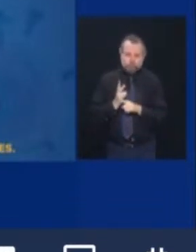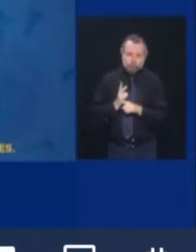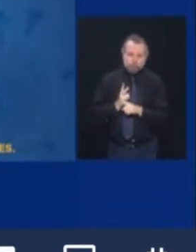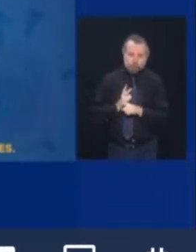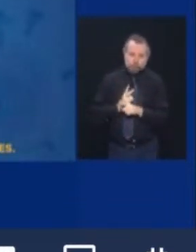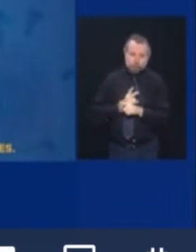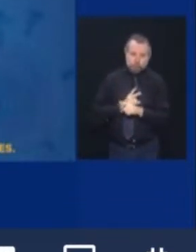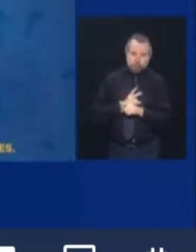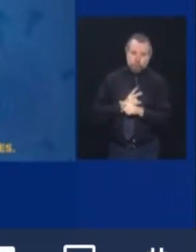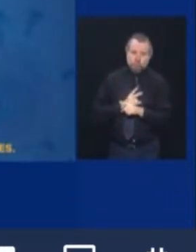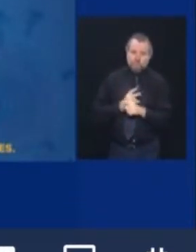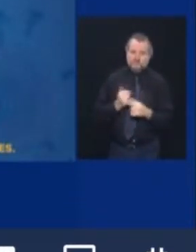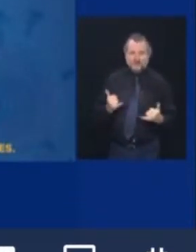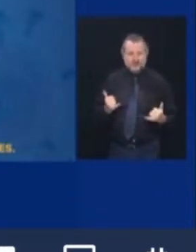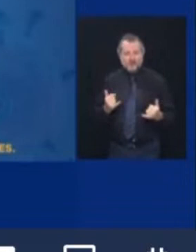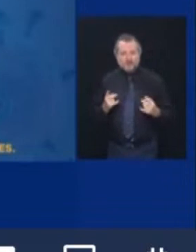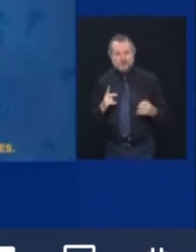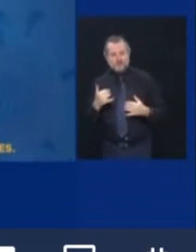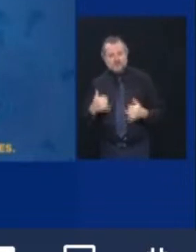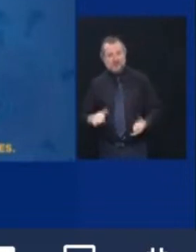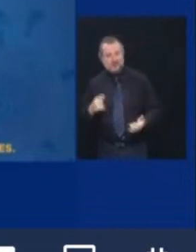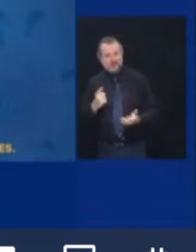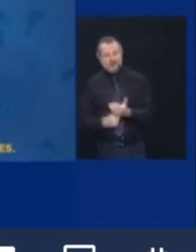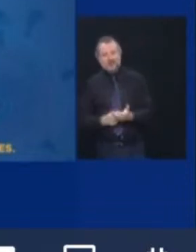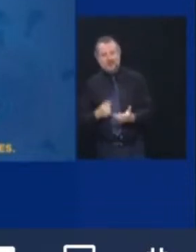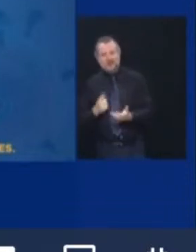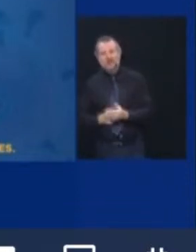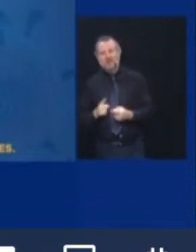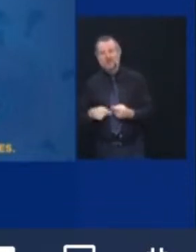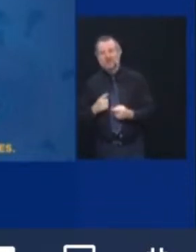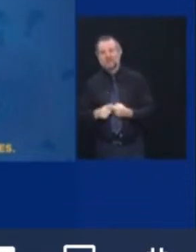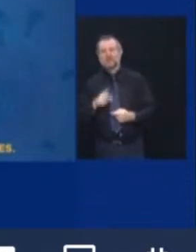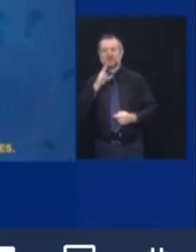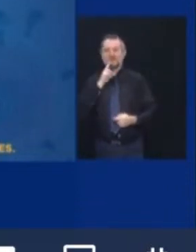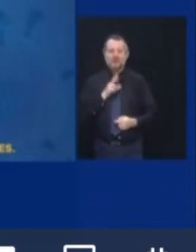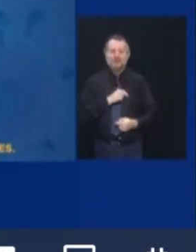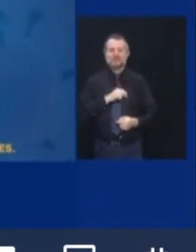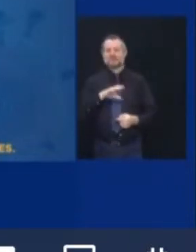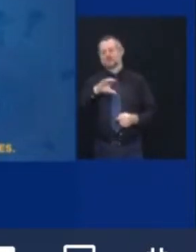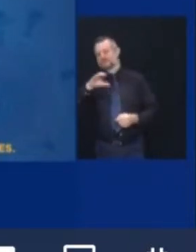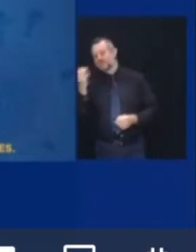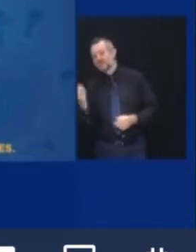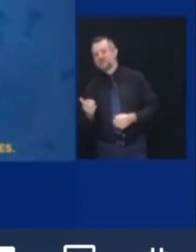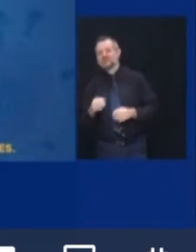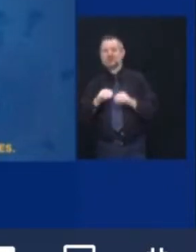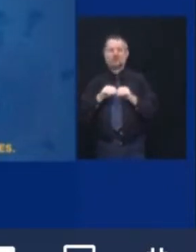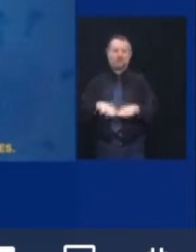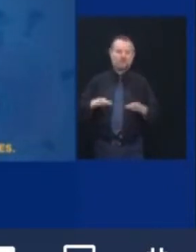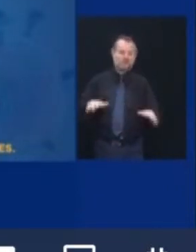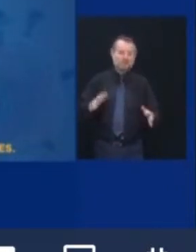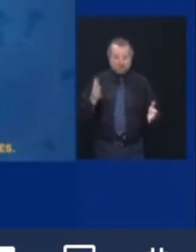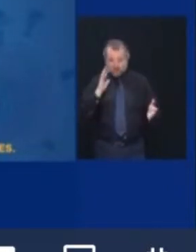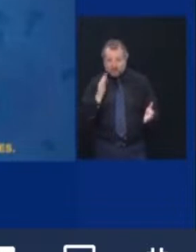about another holiday season and what's going to happen to the holidays. I get the COVID fatigue.